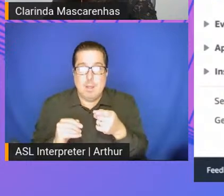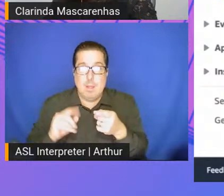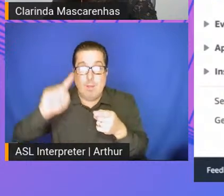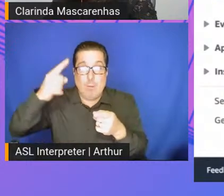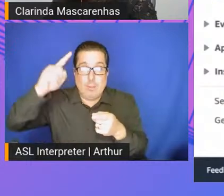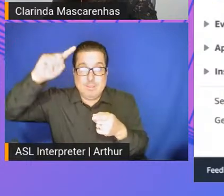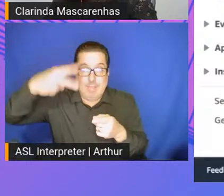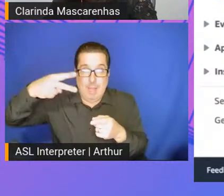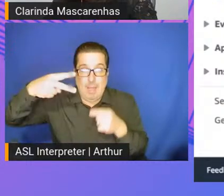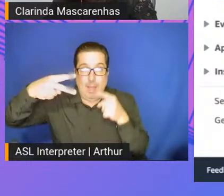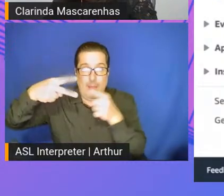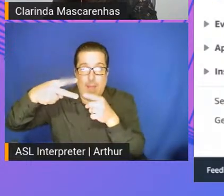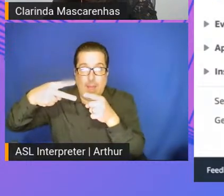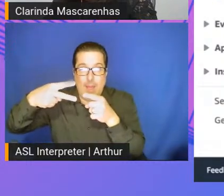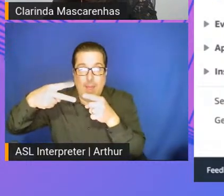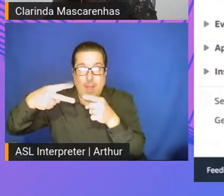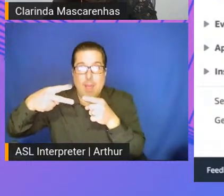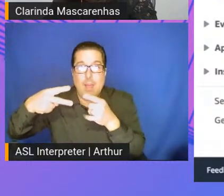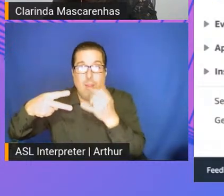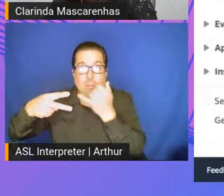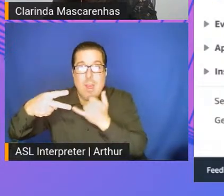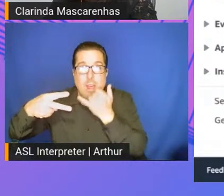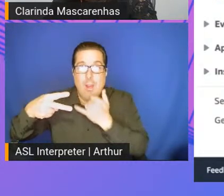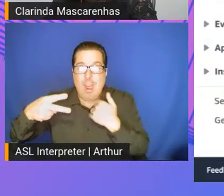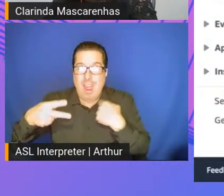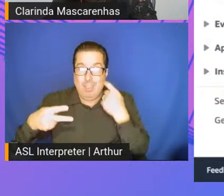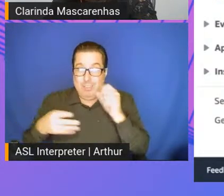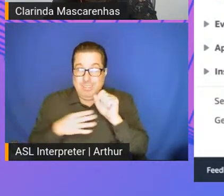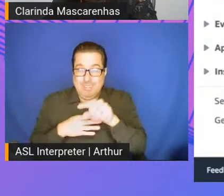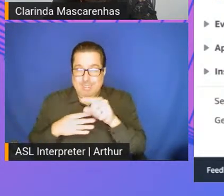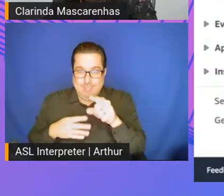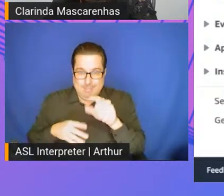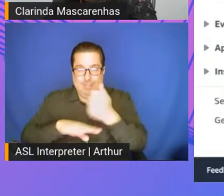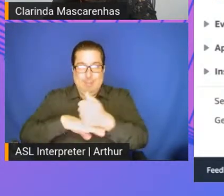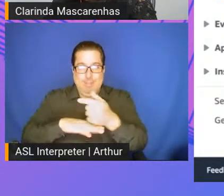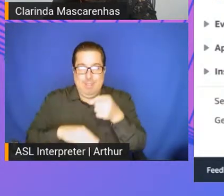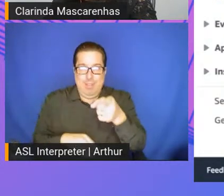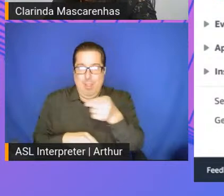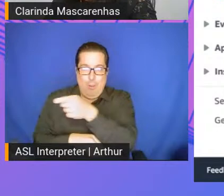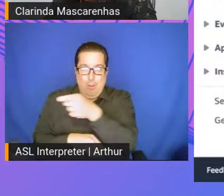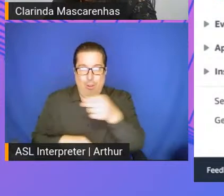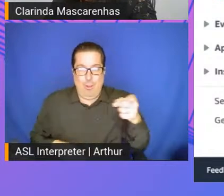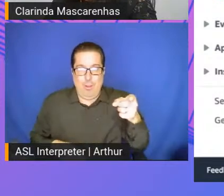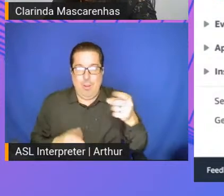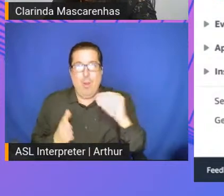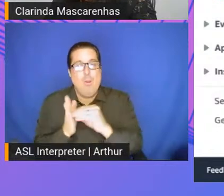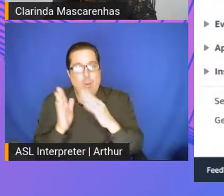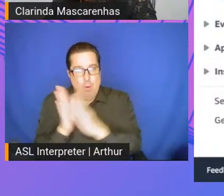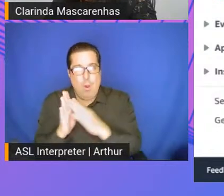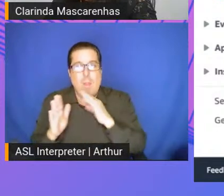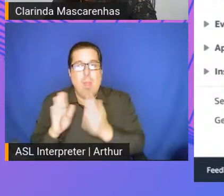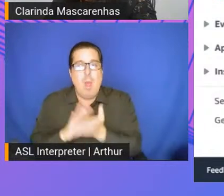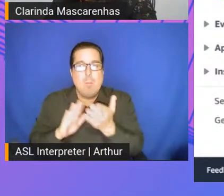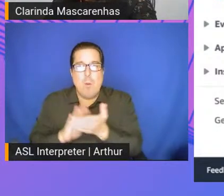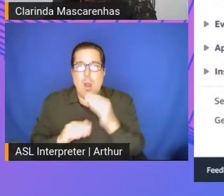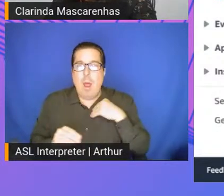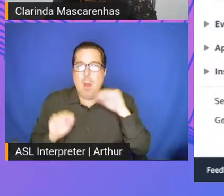showing the error I just sent. And it recorded the operation I put is